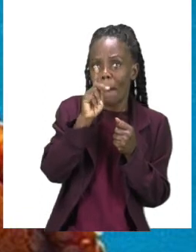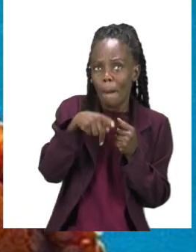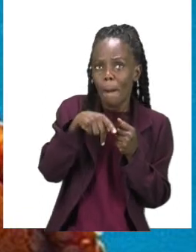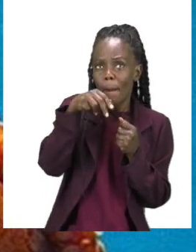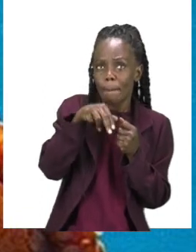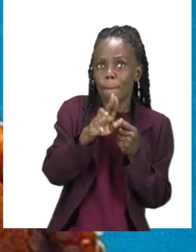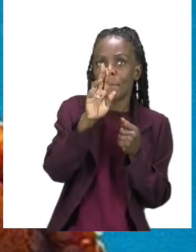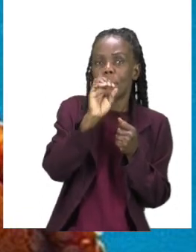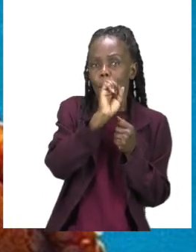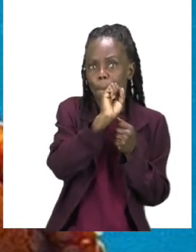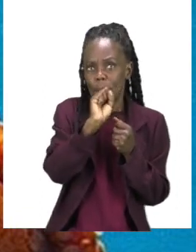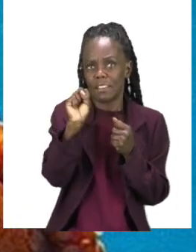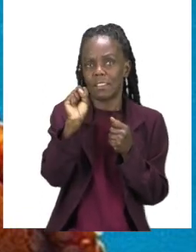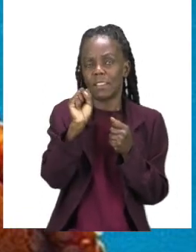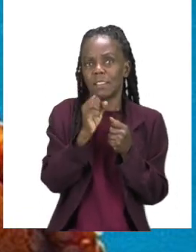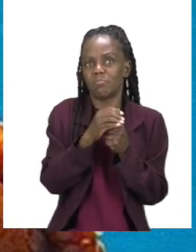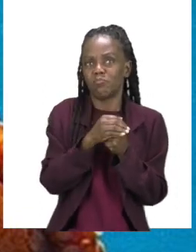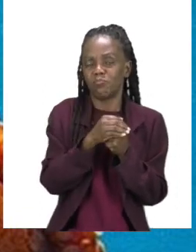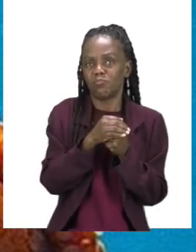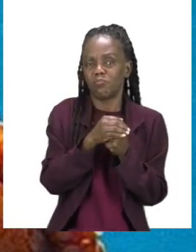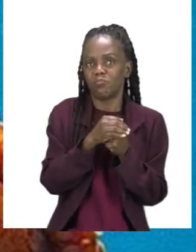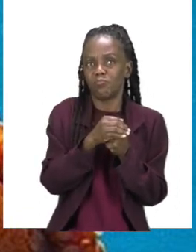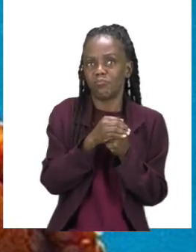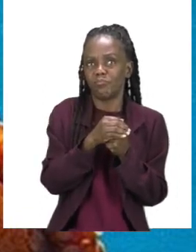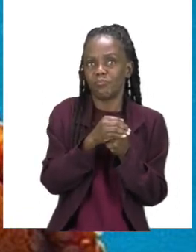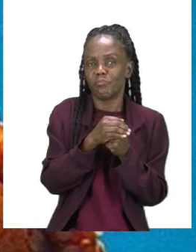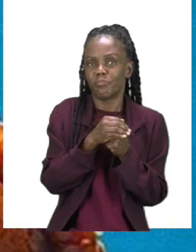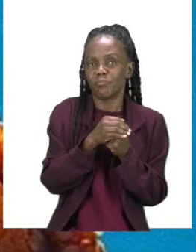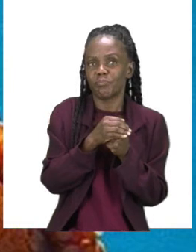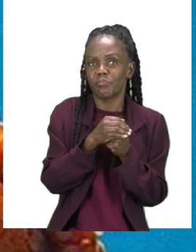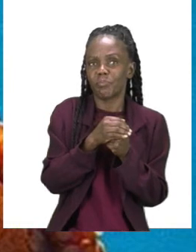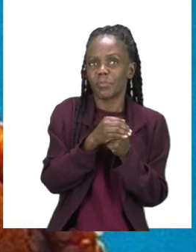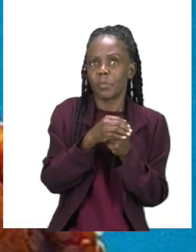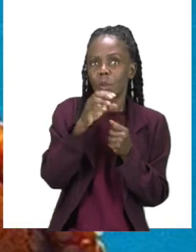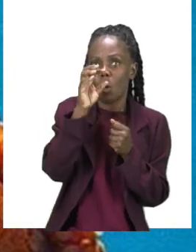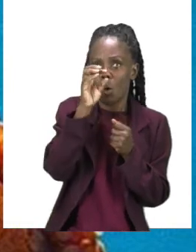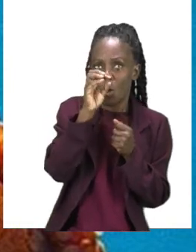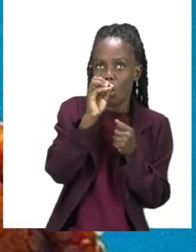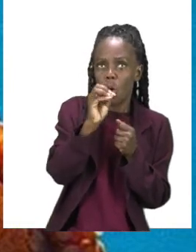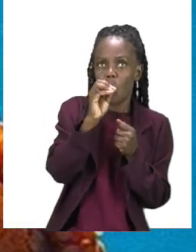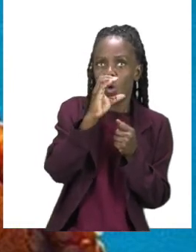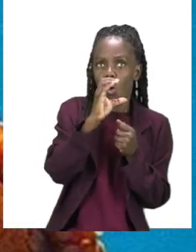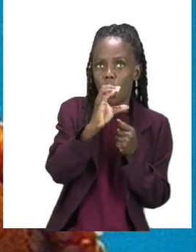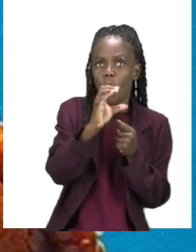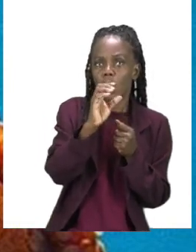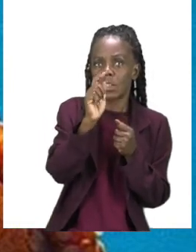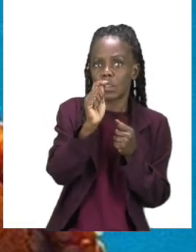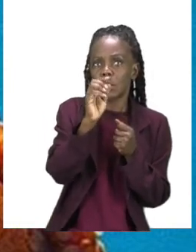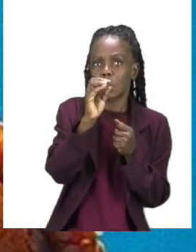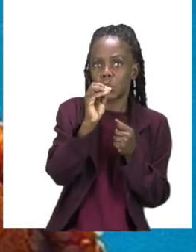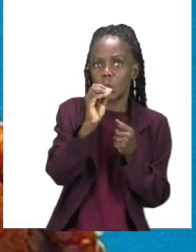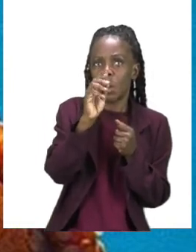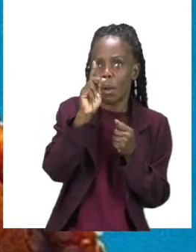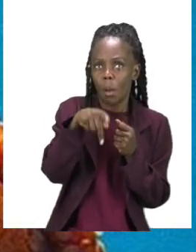say octopus. Now, Mr. Octopus looks like he's very busy in the ocean.